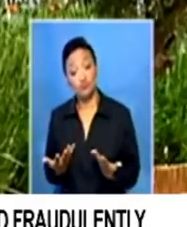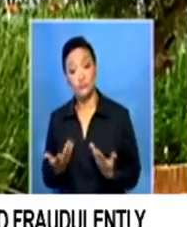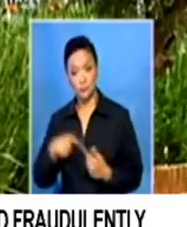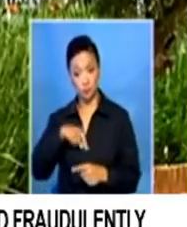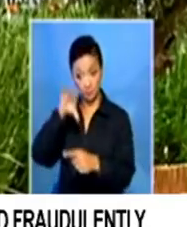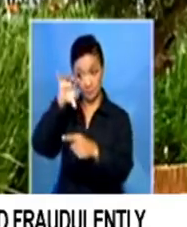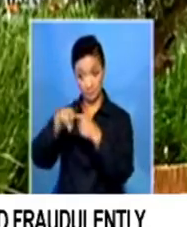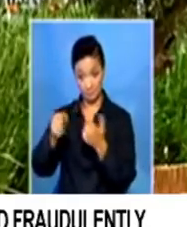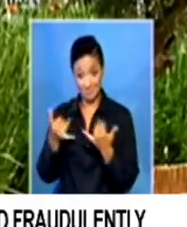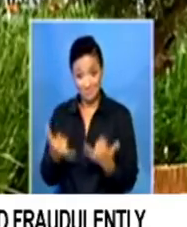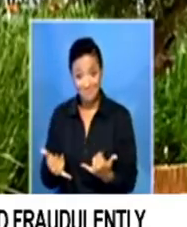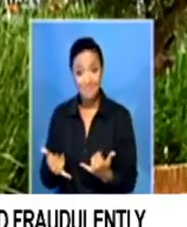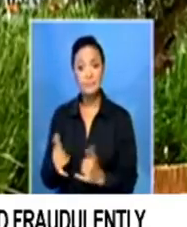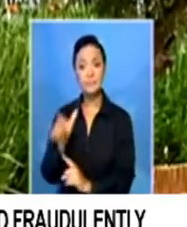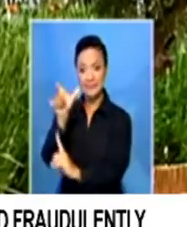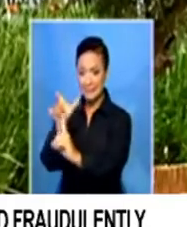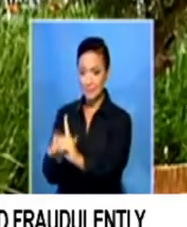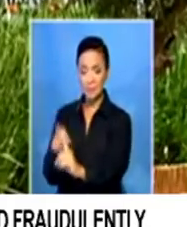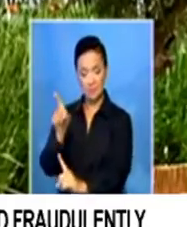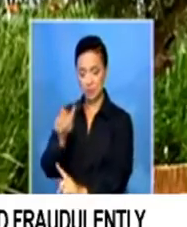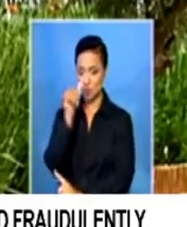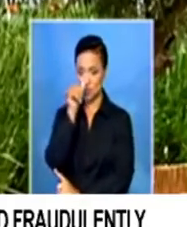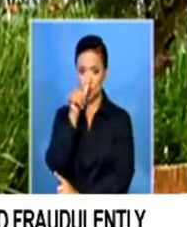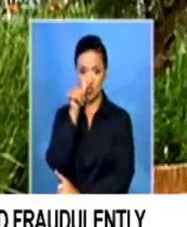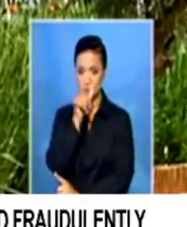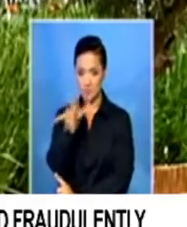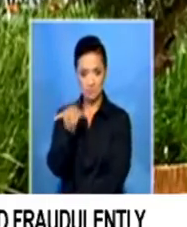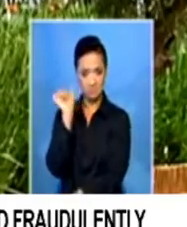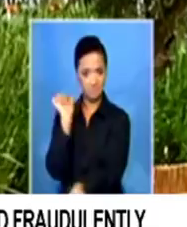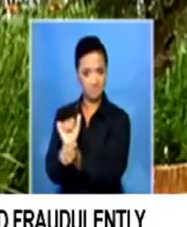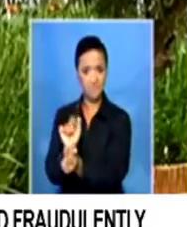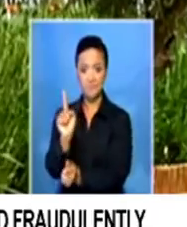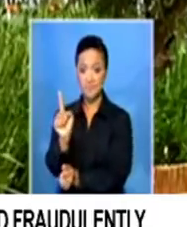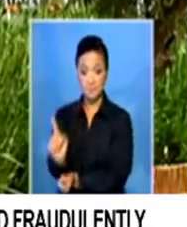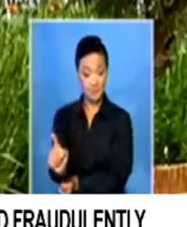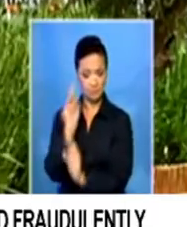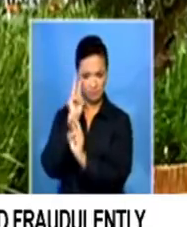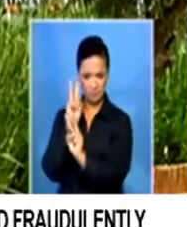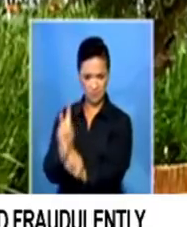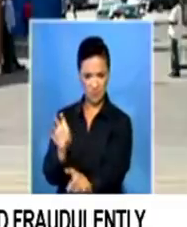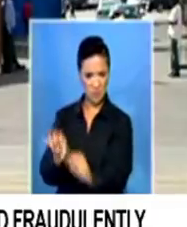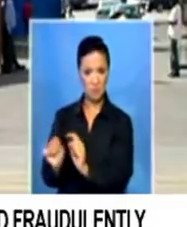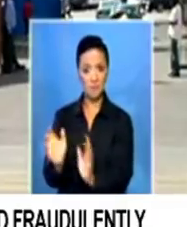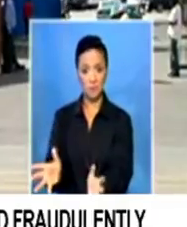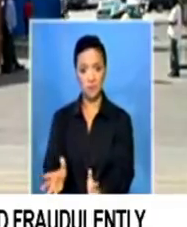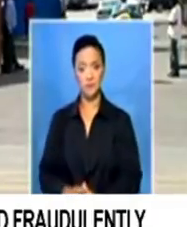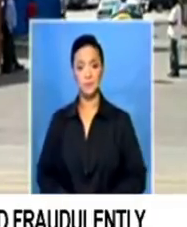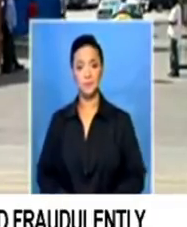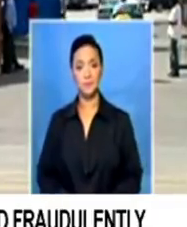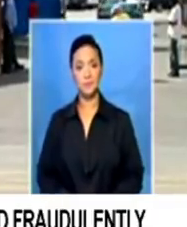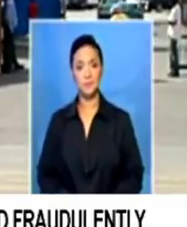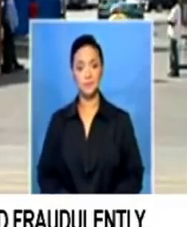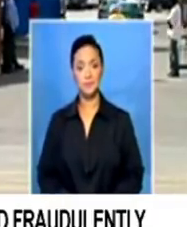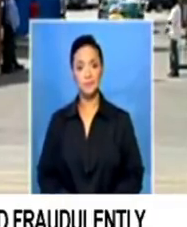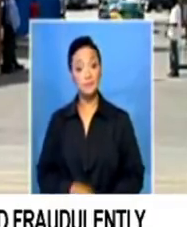then also where she will have to be charged criminally after being dealt with internally. While